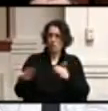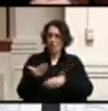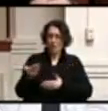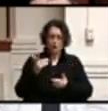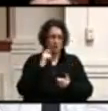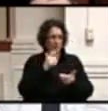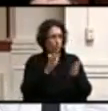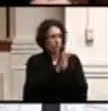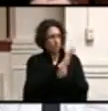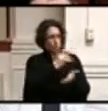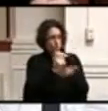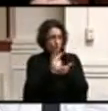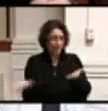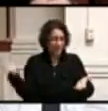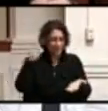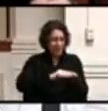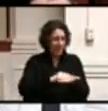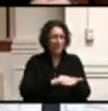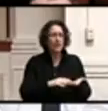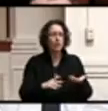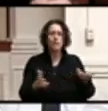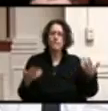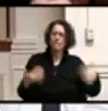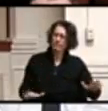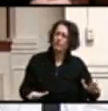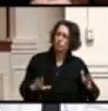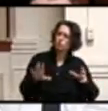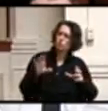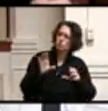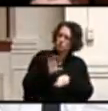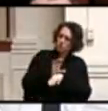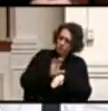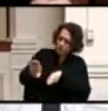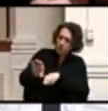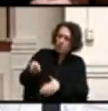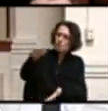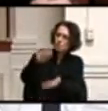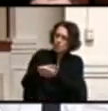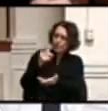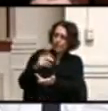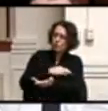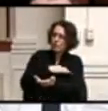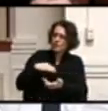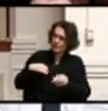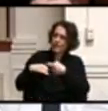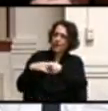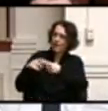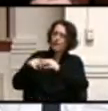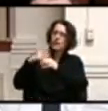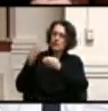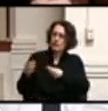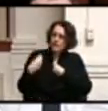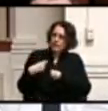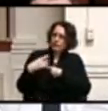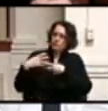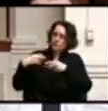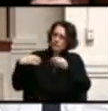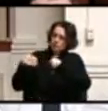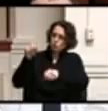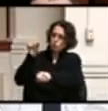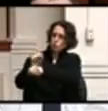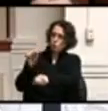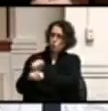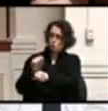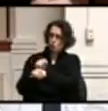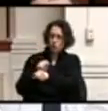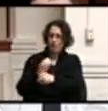sense. I think we justified the staff that we carry now. And also, the other thing is, in